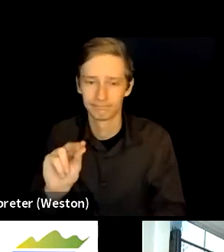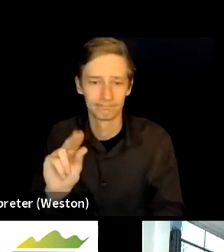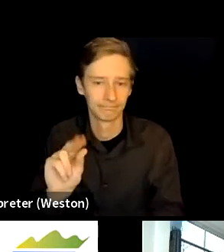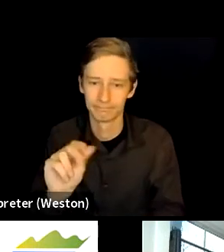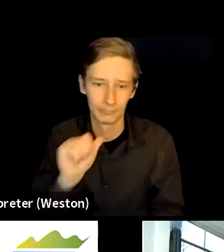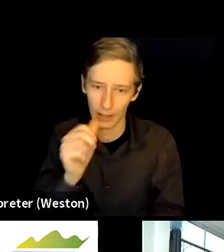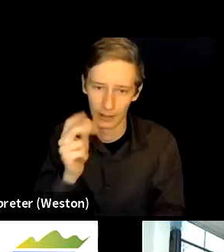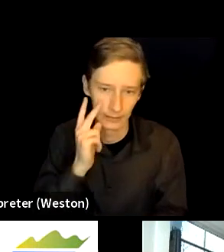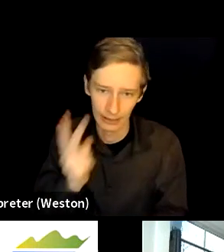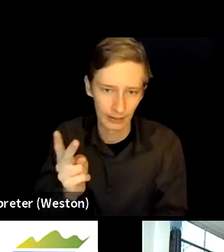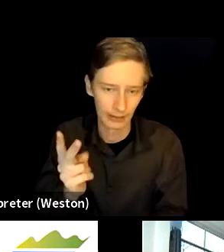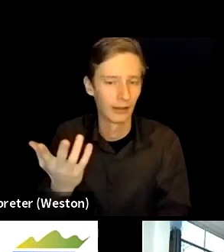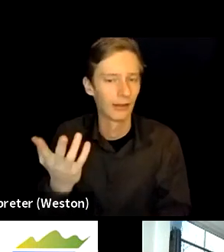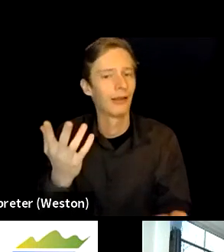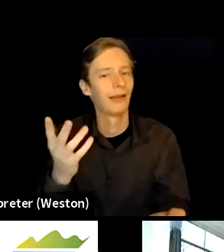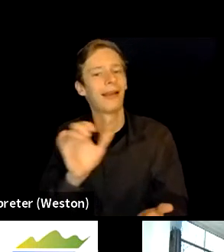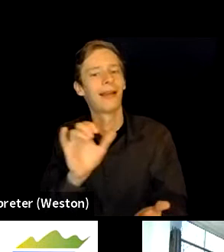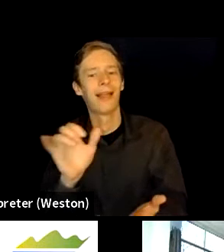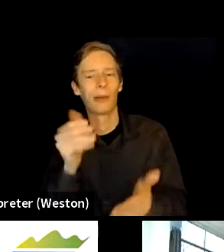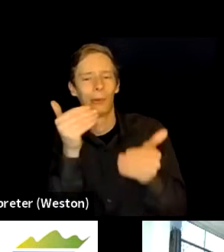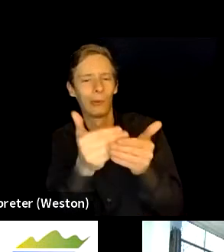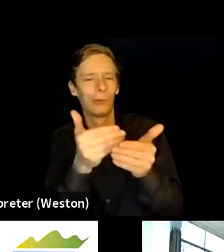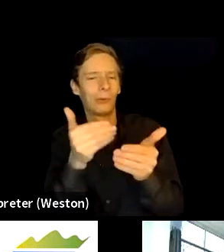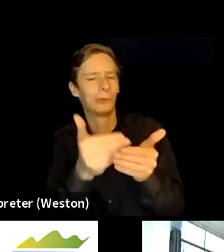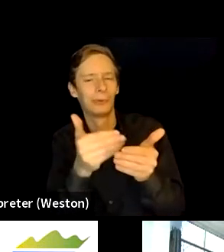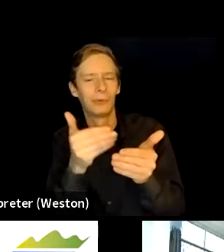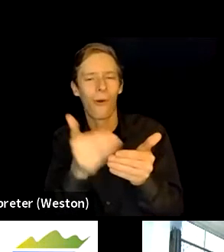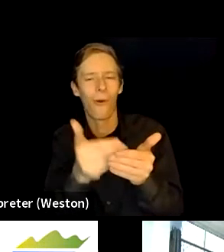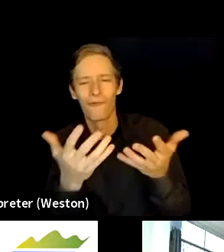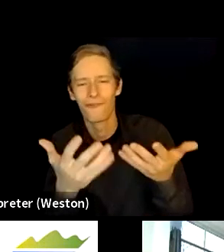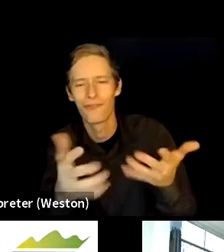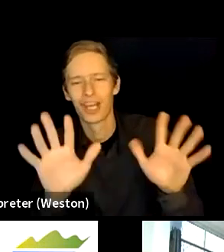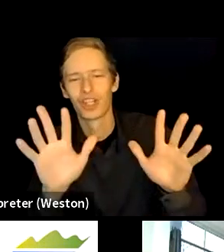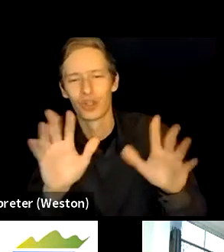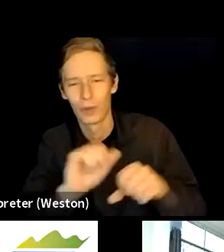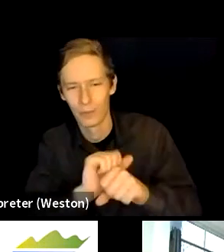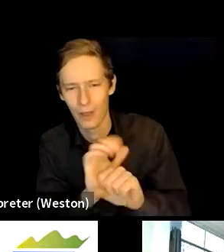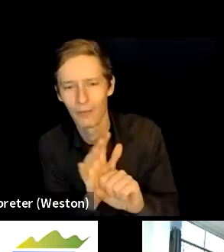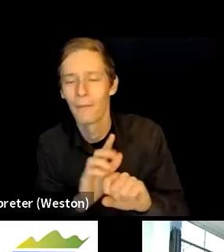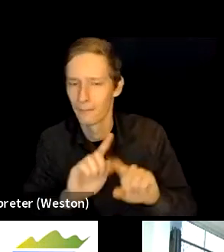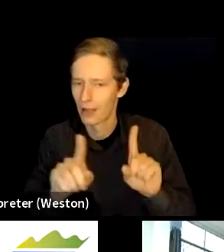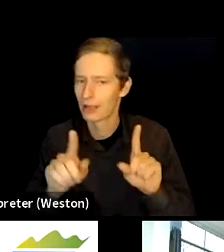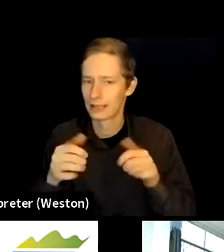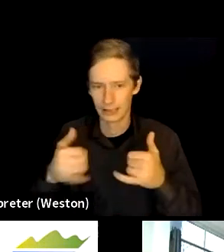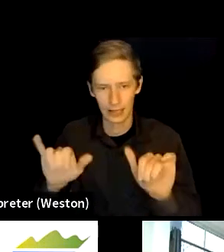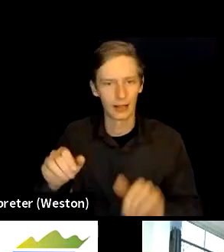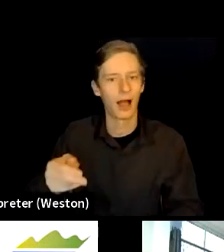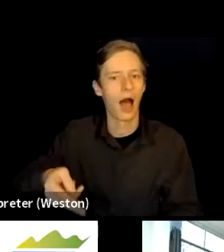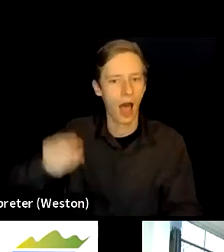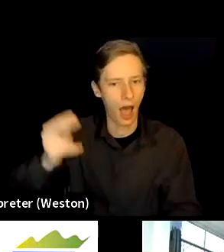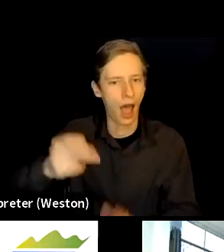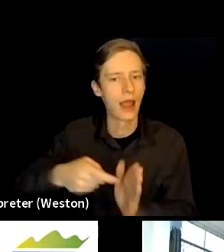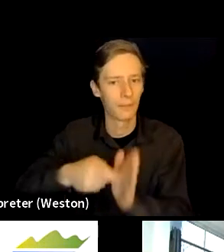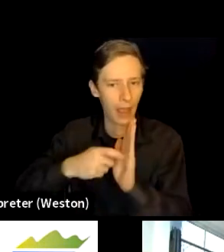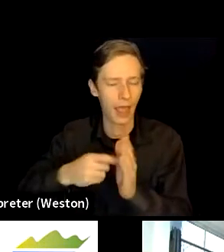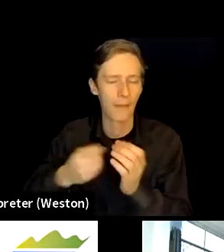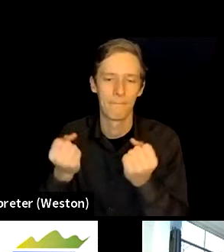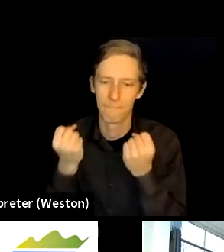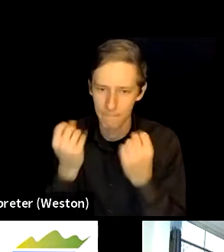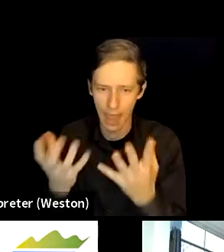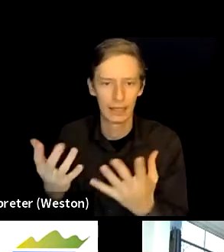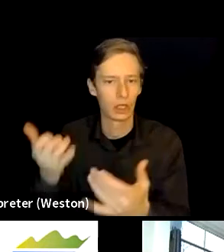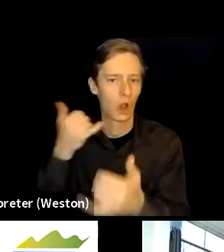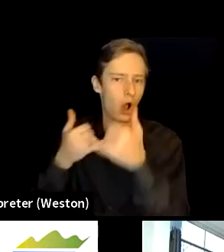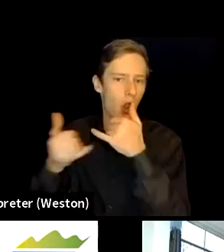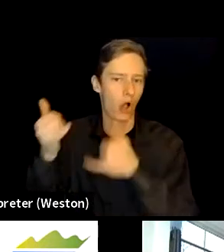we can almost see light at the end of the tunnel here. We still see a high demand and request for services, and we're able